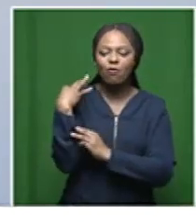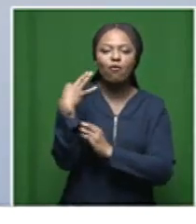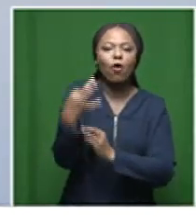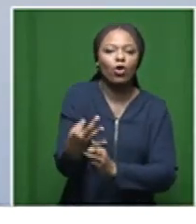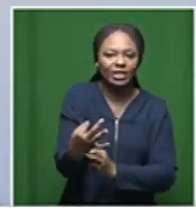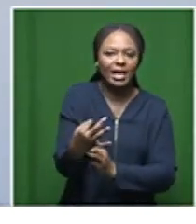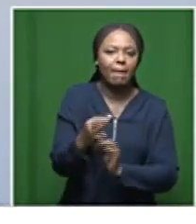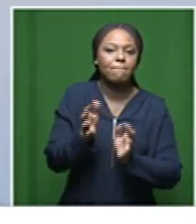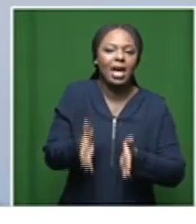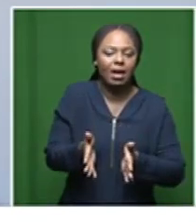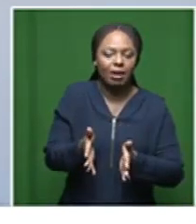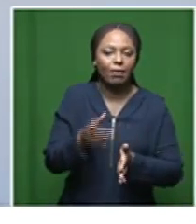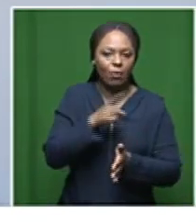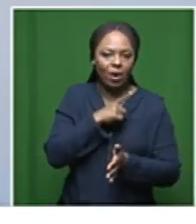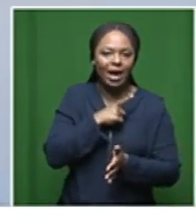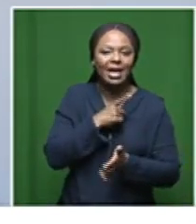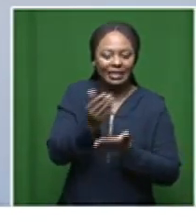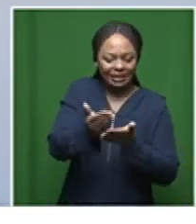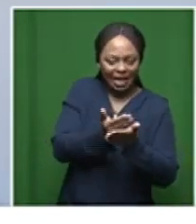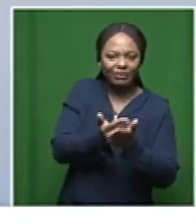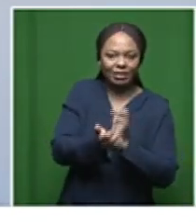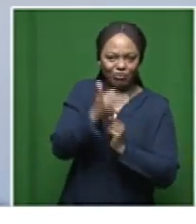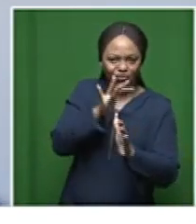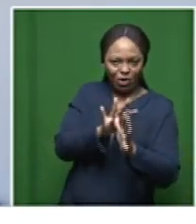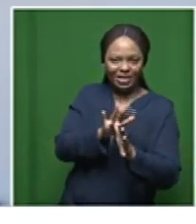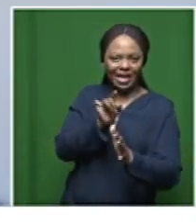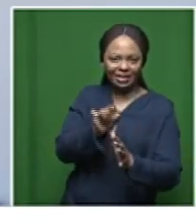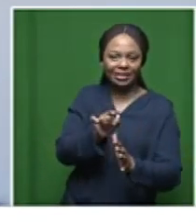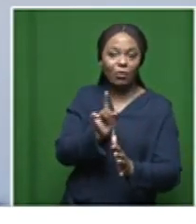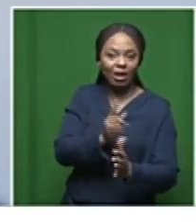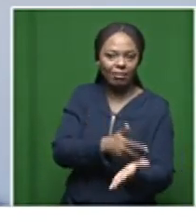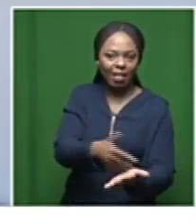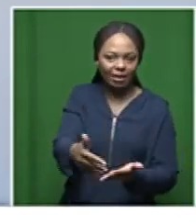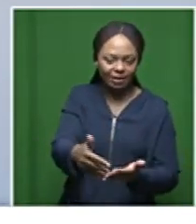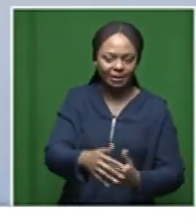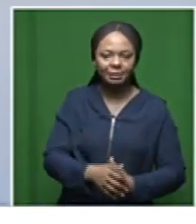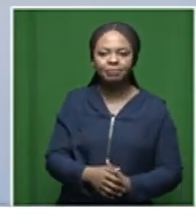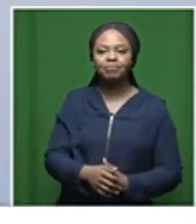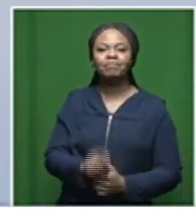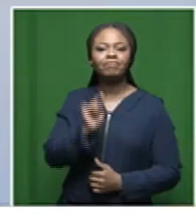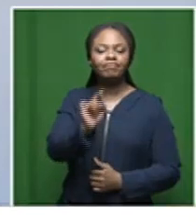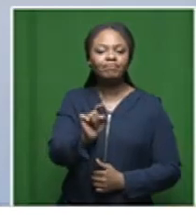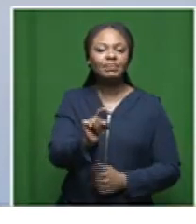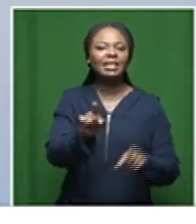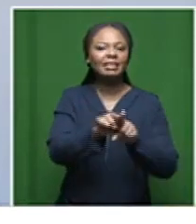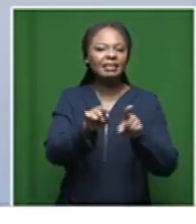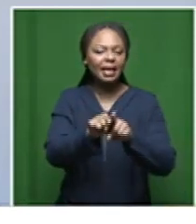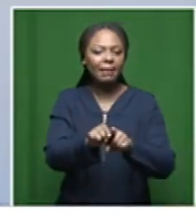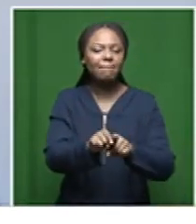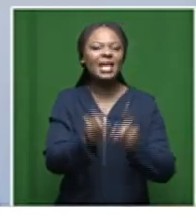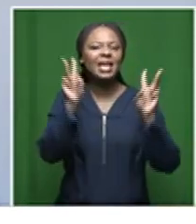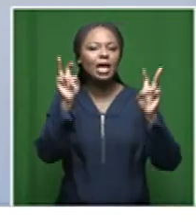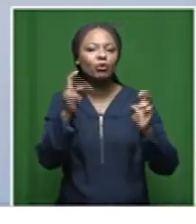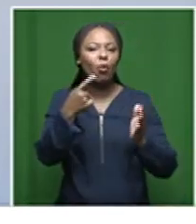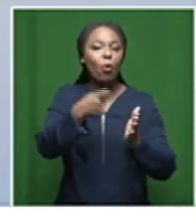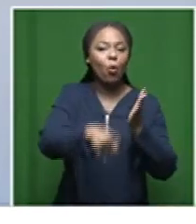measures through which we ensure the safety of the blood. And then I must also mention also with regard to the cost,